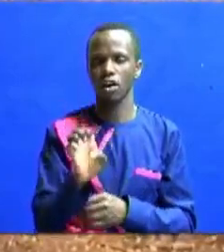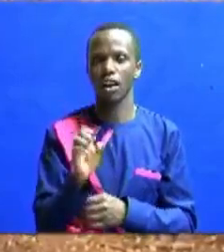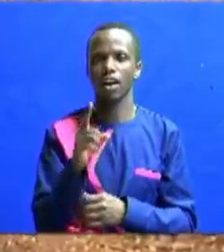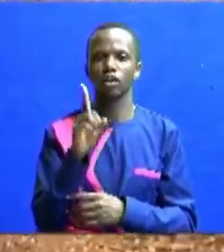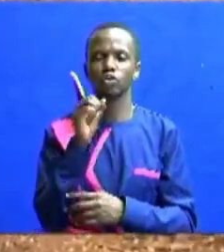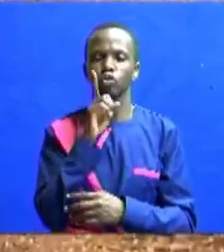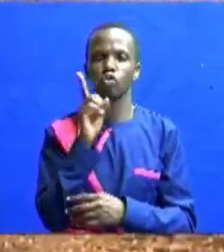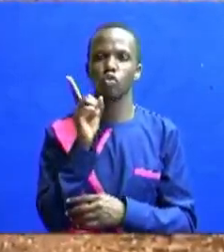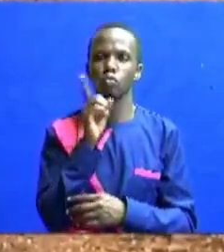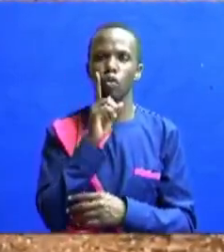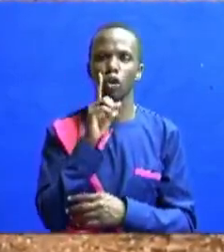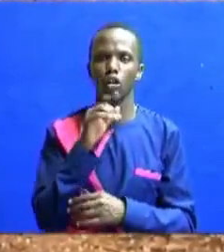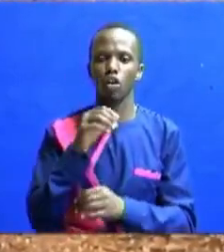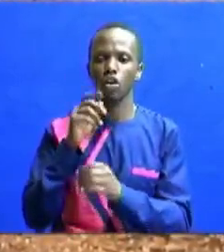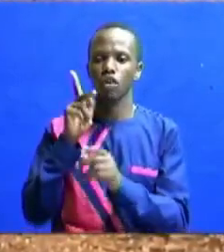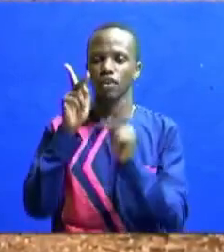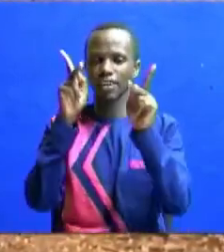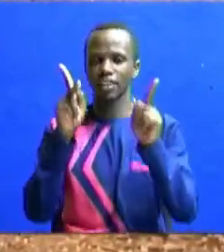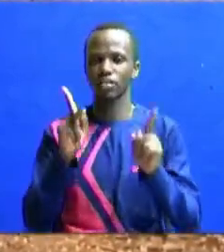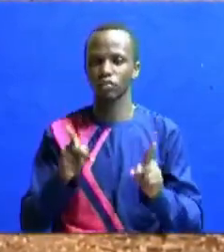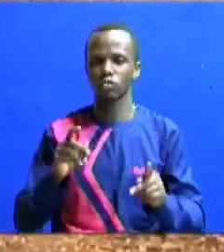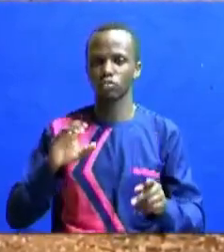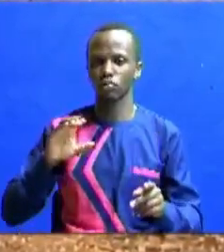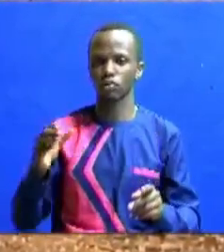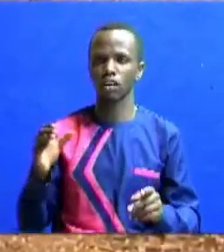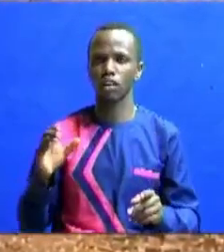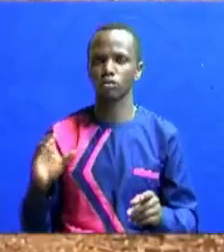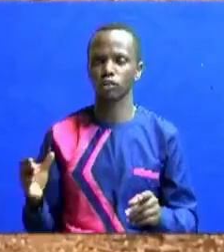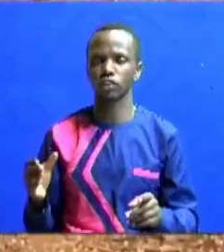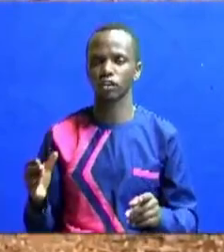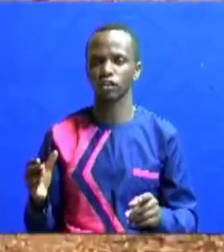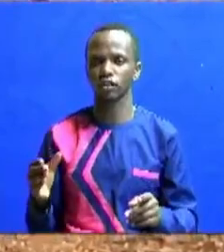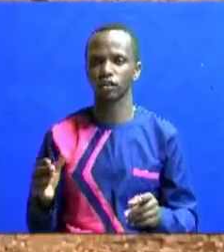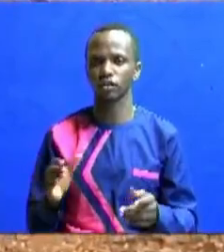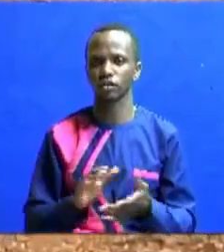be in Kisumu County. For GBS TV, I'm Barbara Gamba.